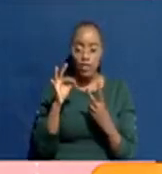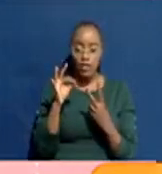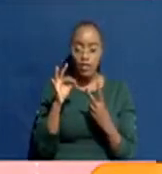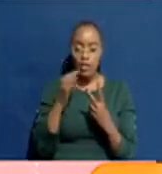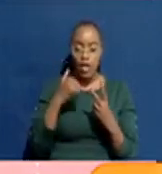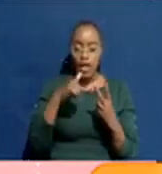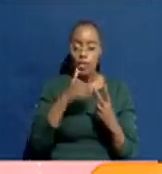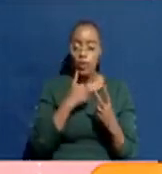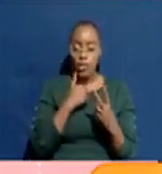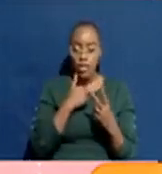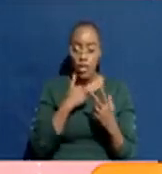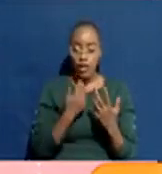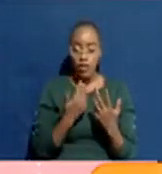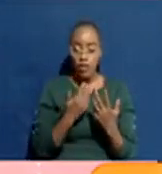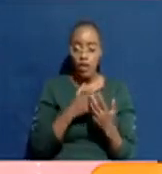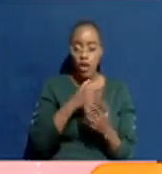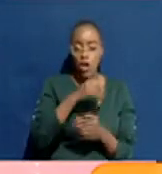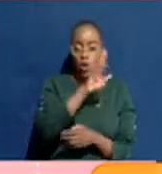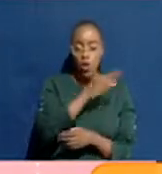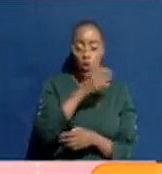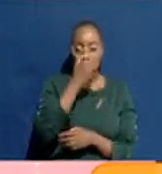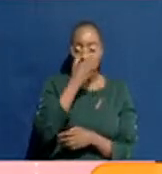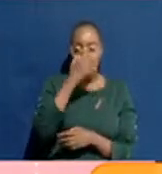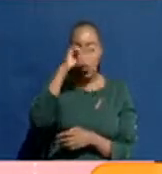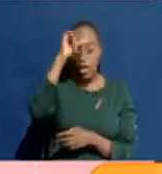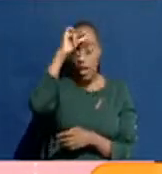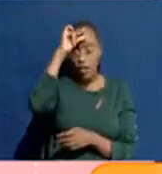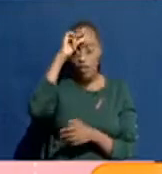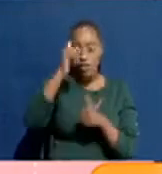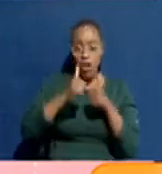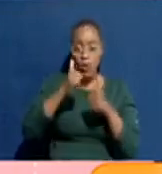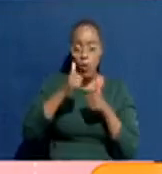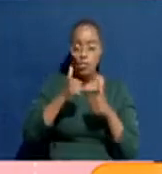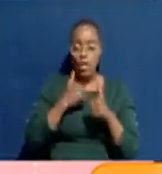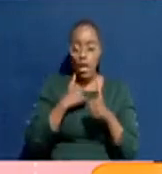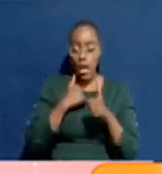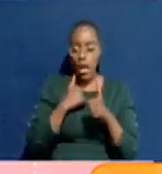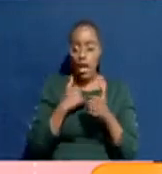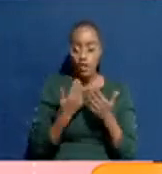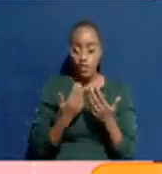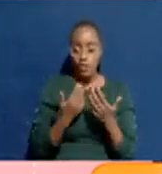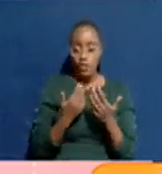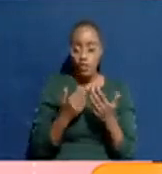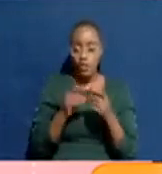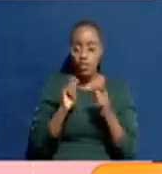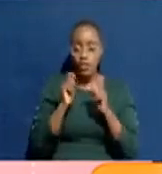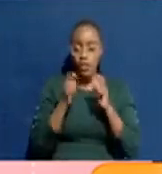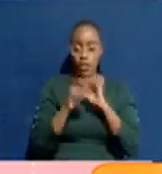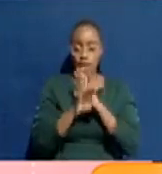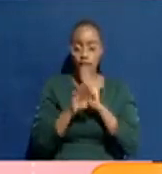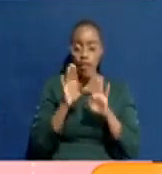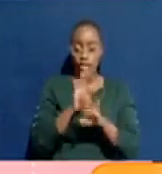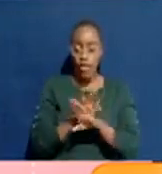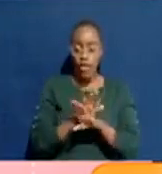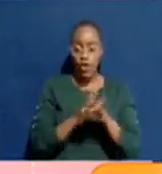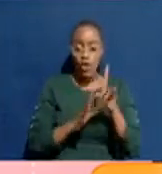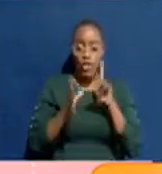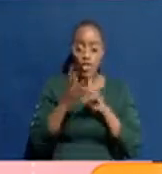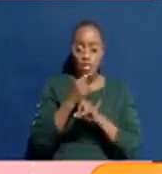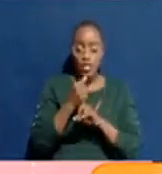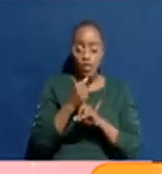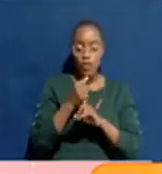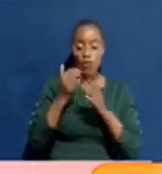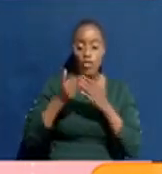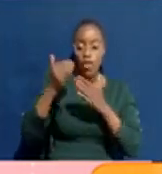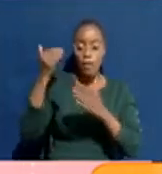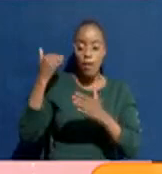we had the Uhuru Ruto administration that was able to almost reverse the gains of the